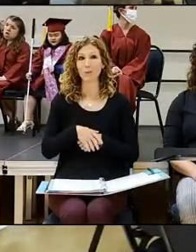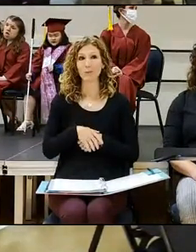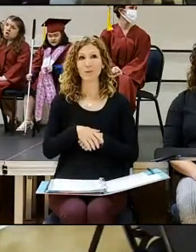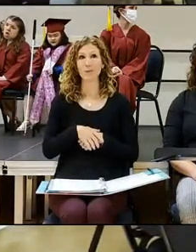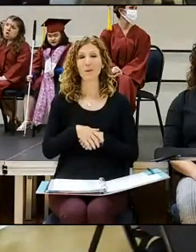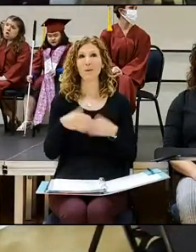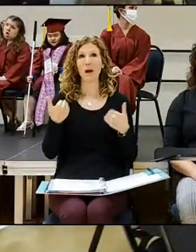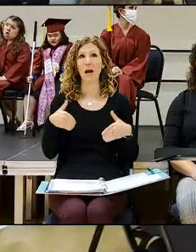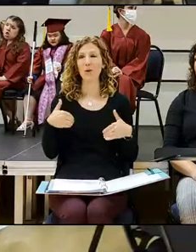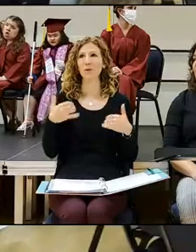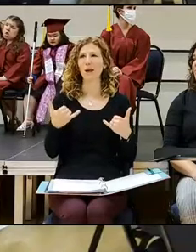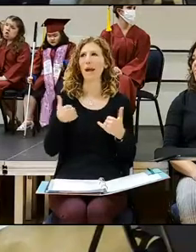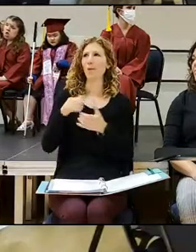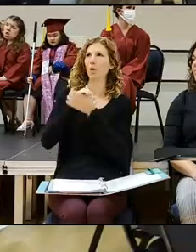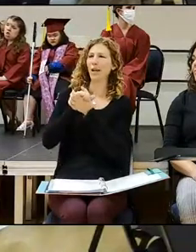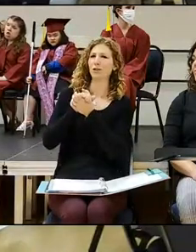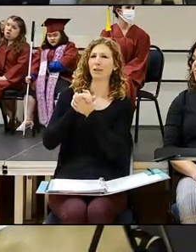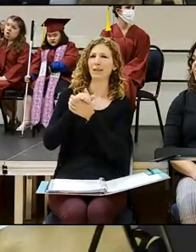congratulating you.